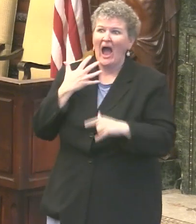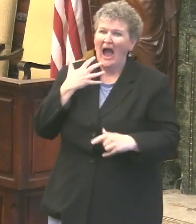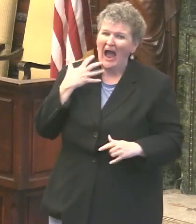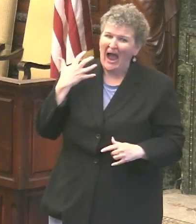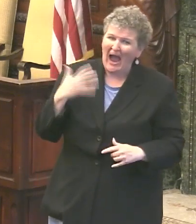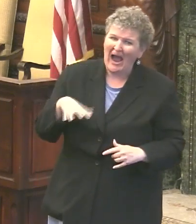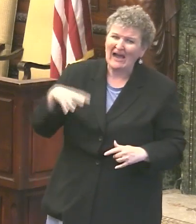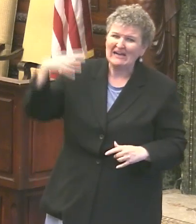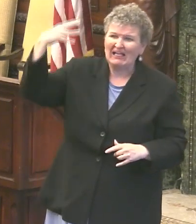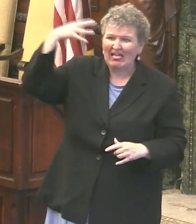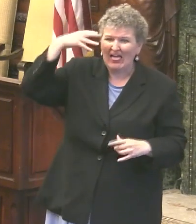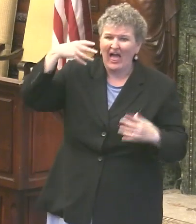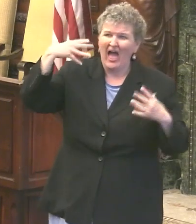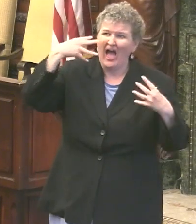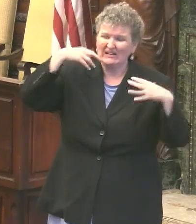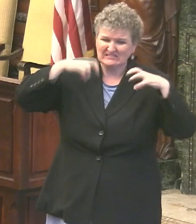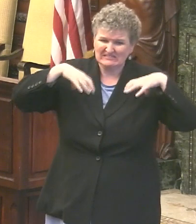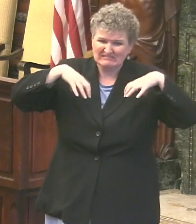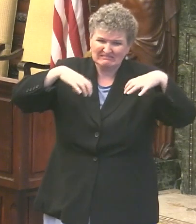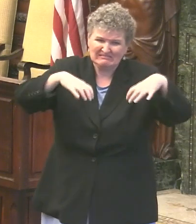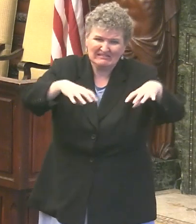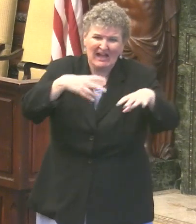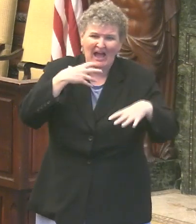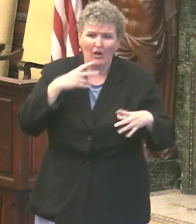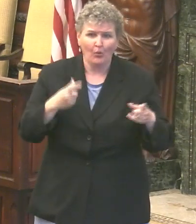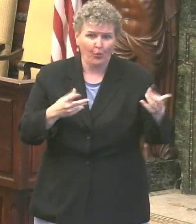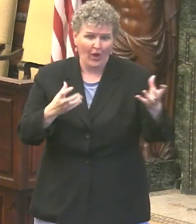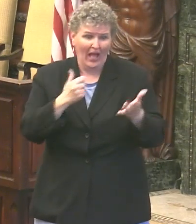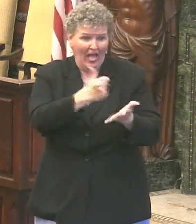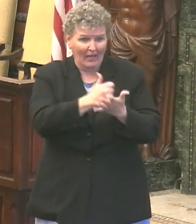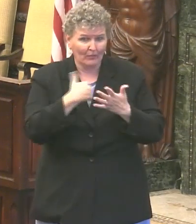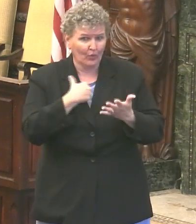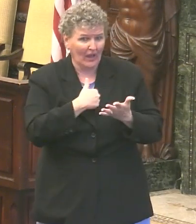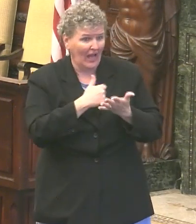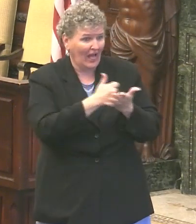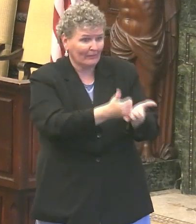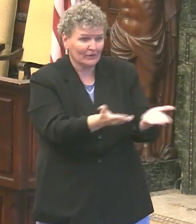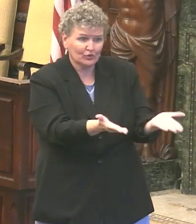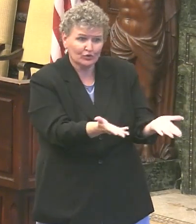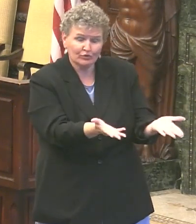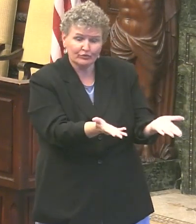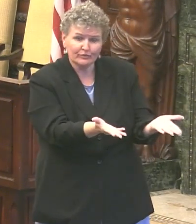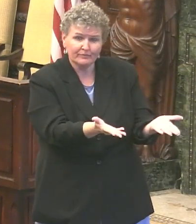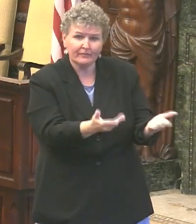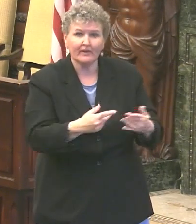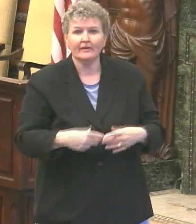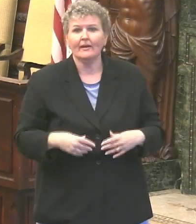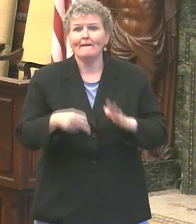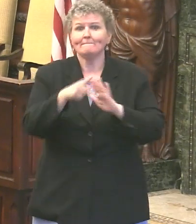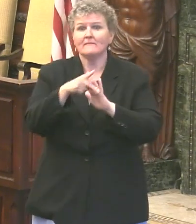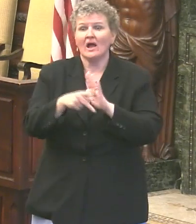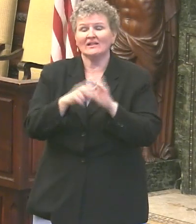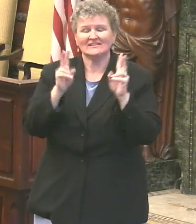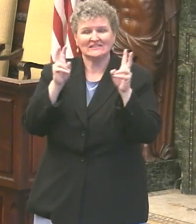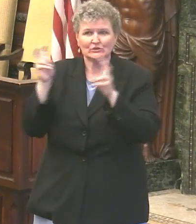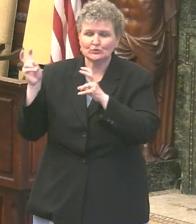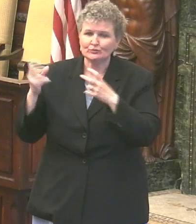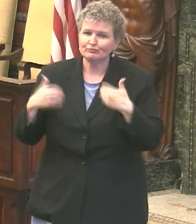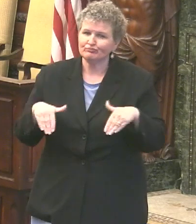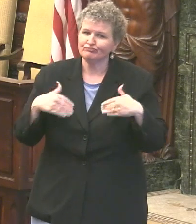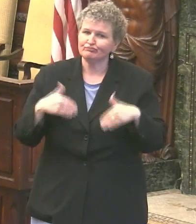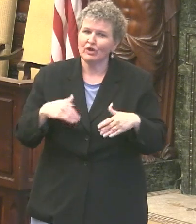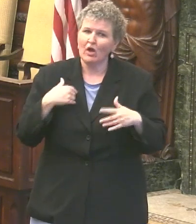there who wants our help, we're there to help while we work through the policy issues relative to their being there in the first